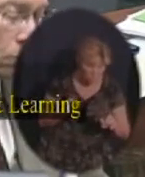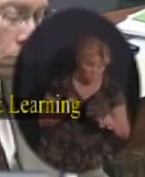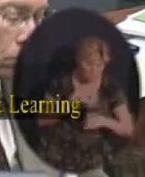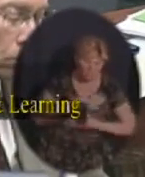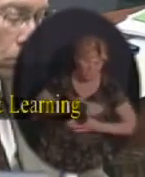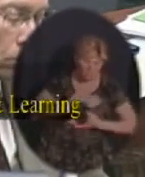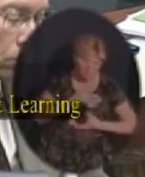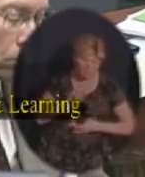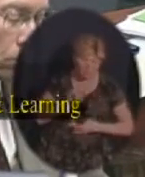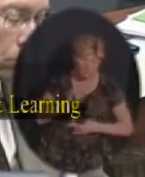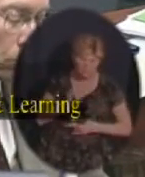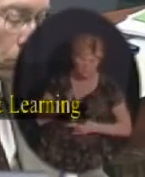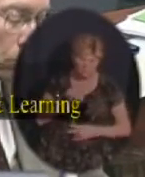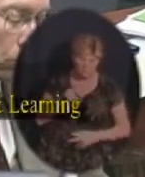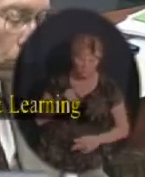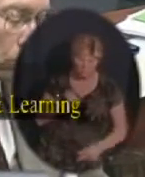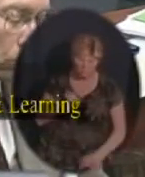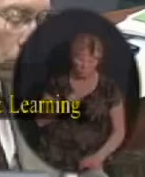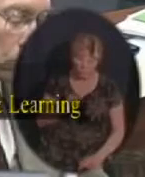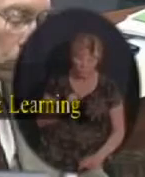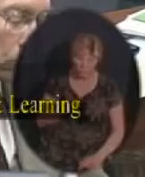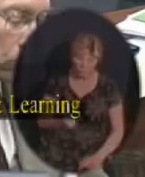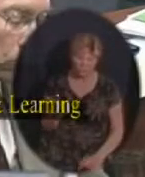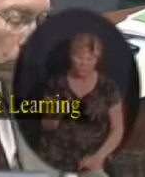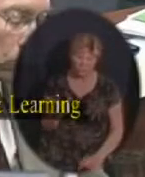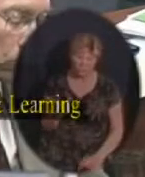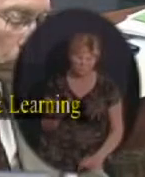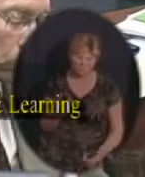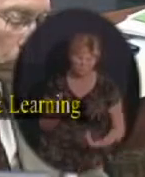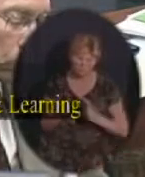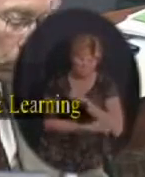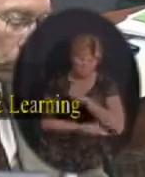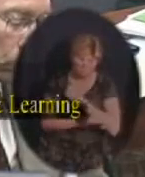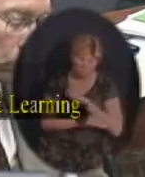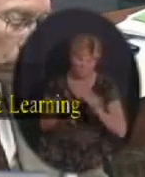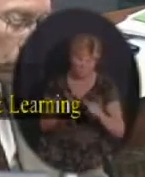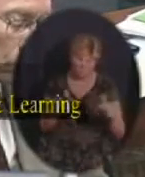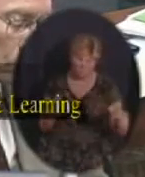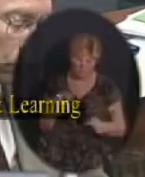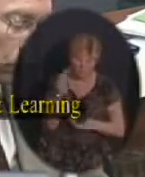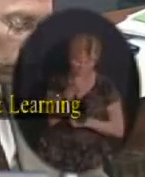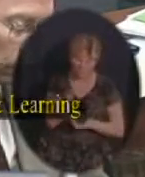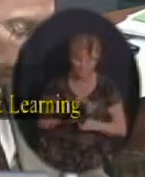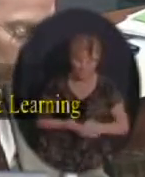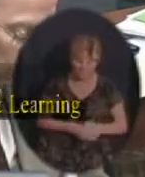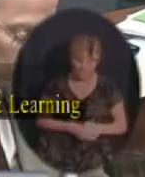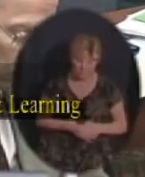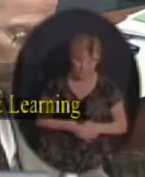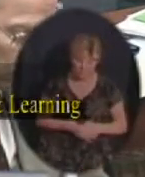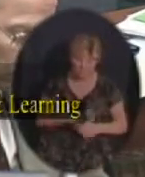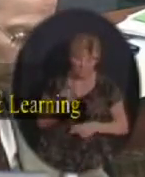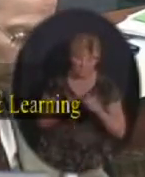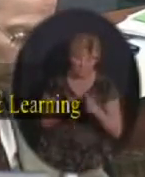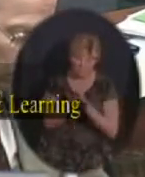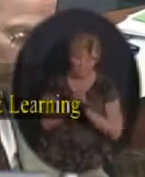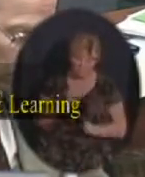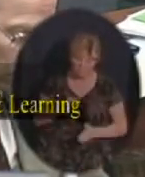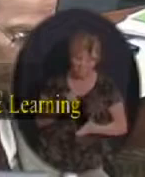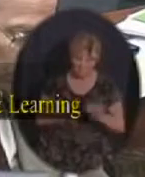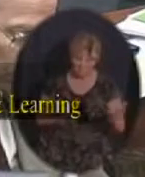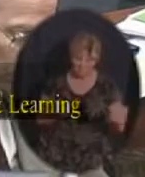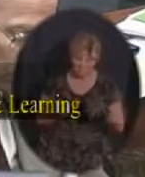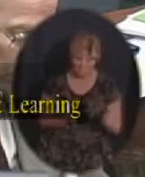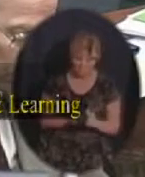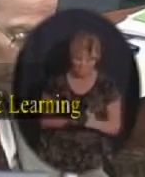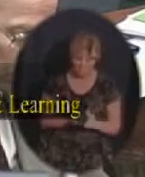And I just throw that out because that is an area that people have asked about. What are you going to do with a student who already speaks Spanish? What are you